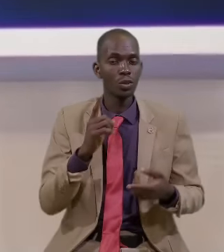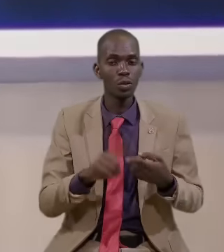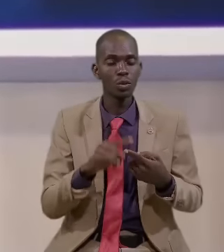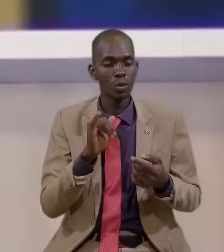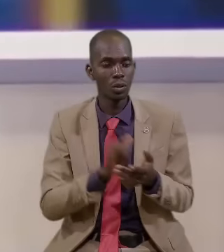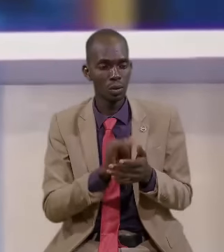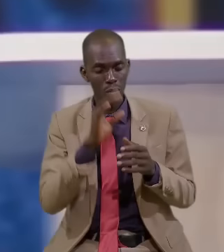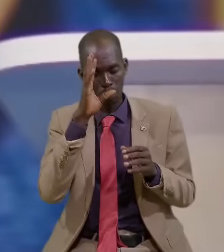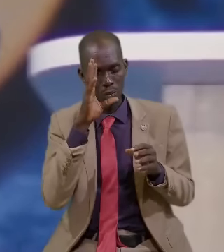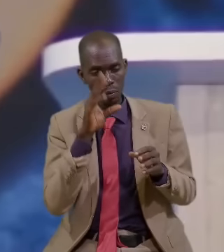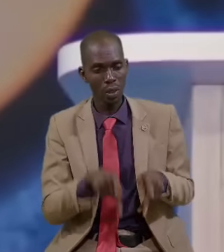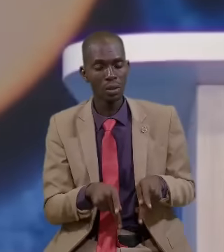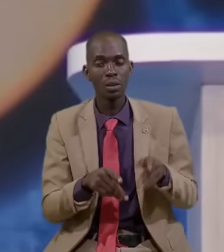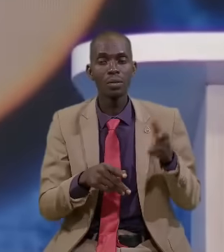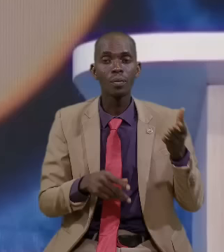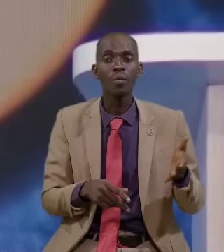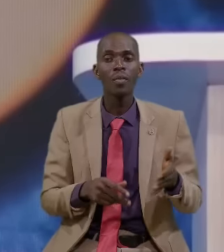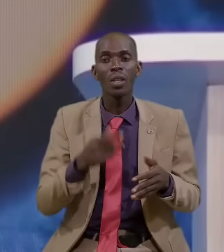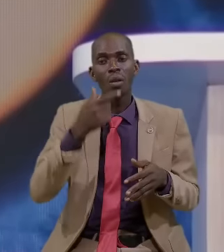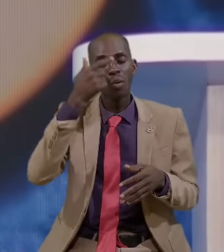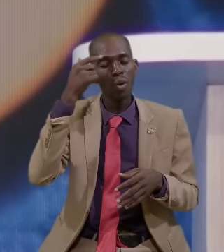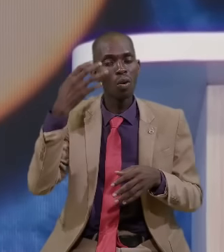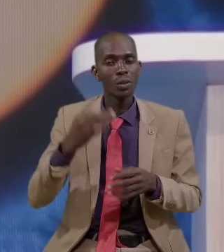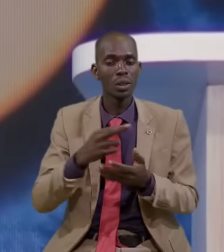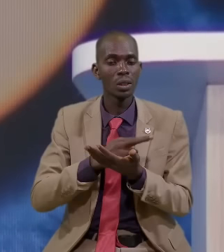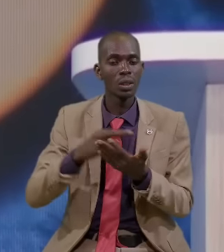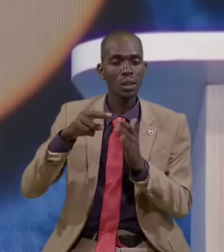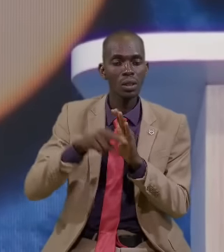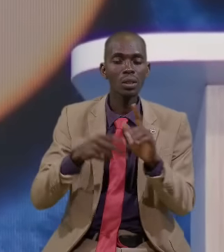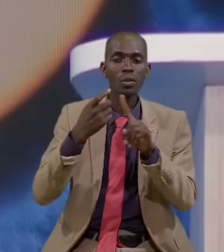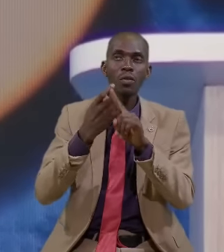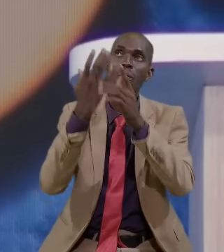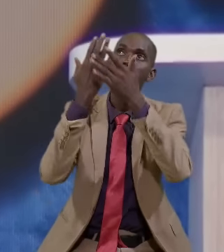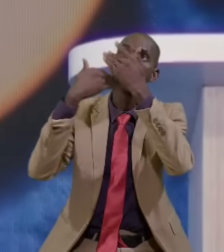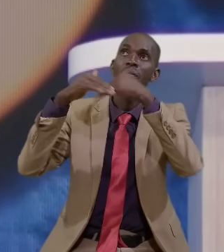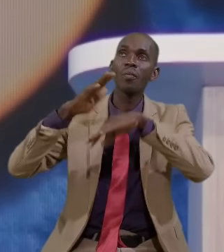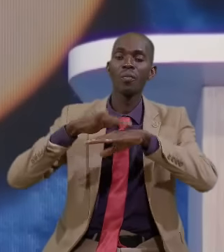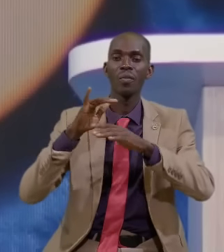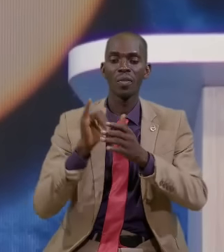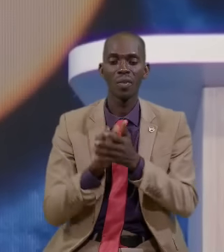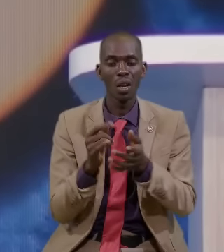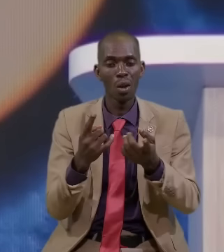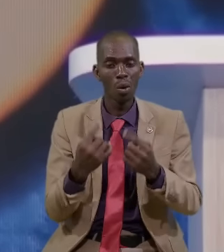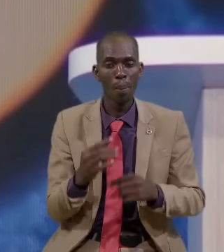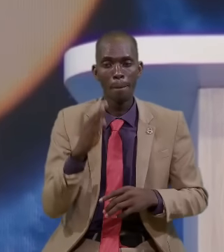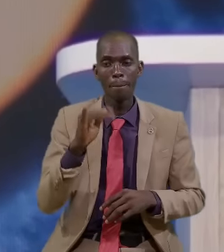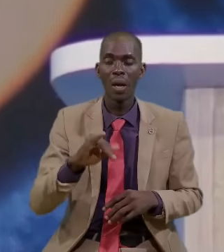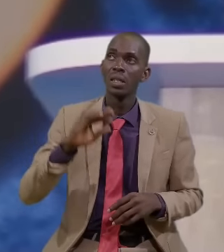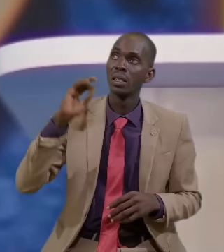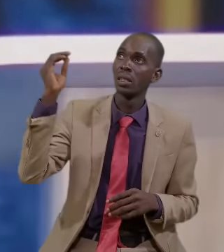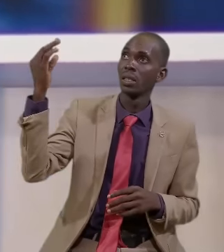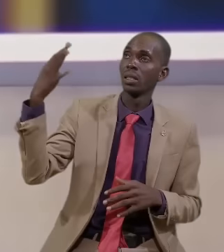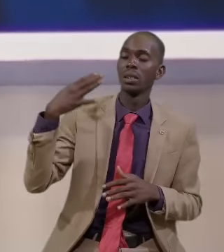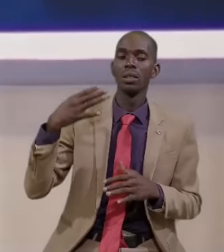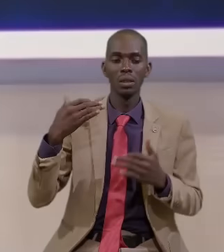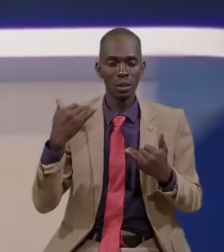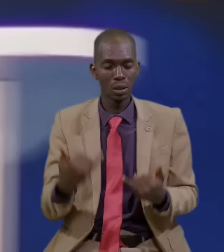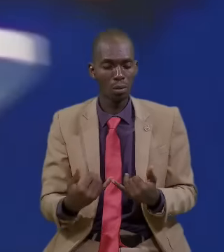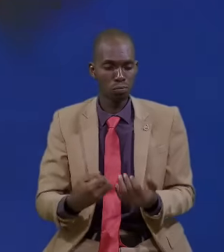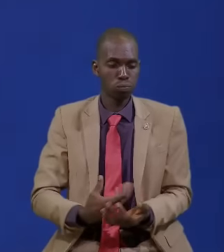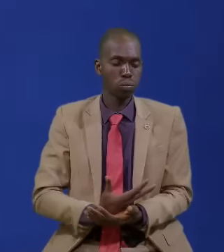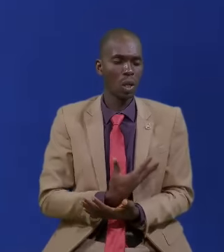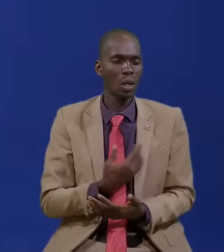basis of the righteousness from heaven that comes by grace imparted unto him, he said, you're